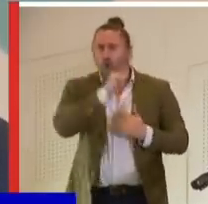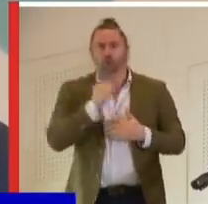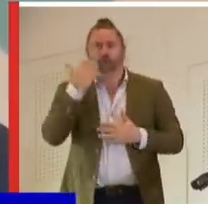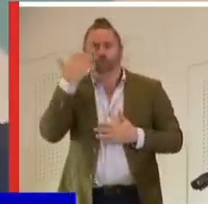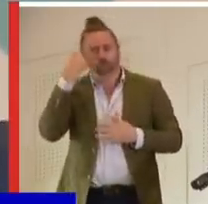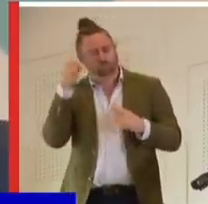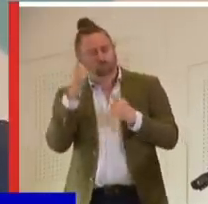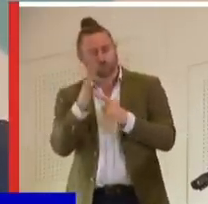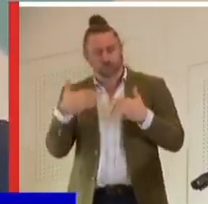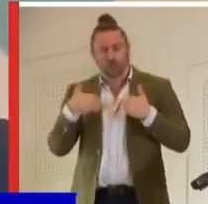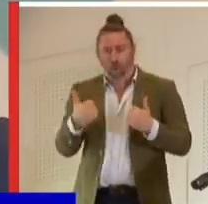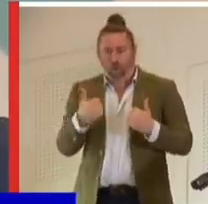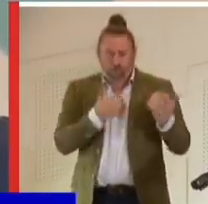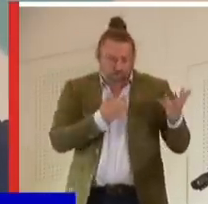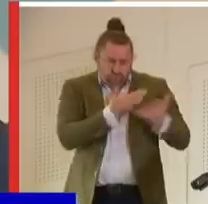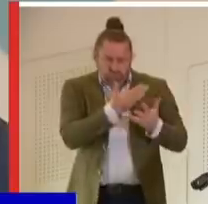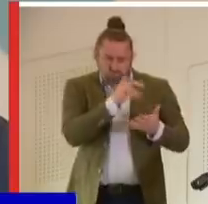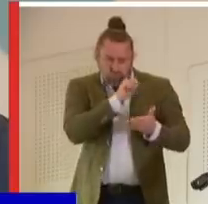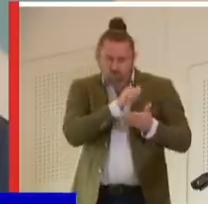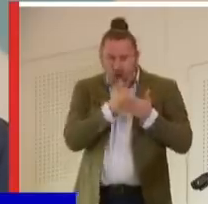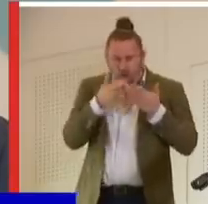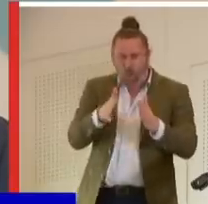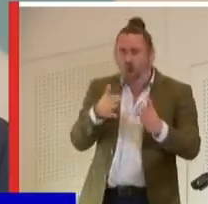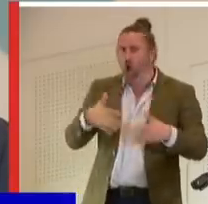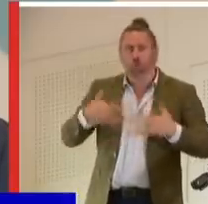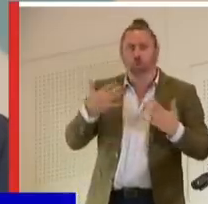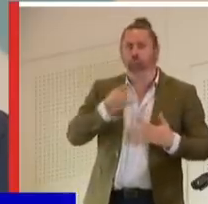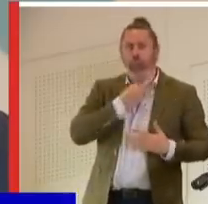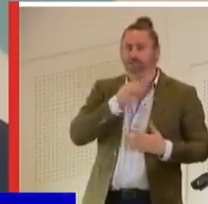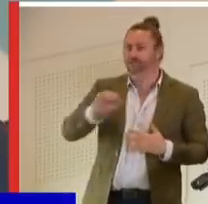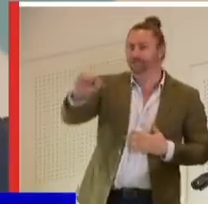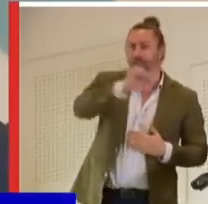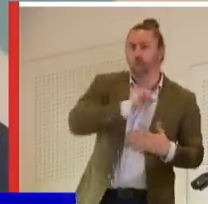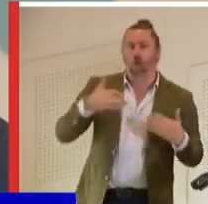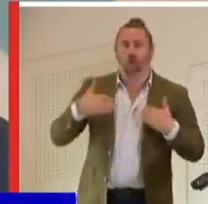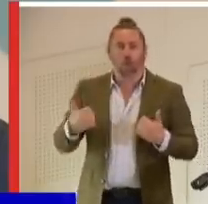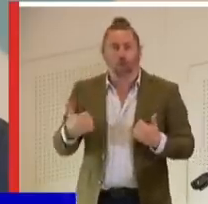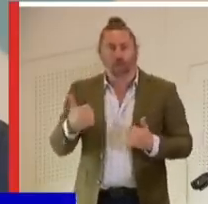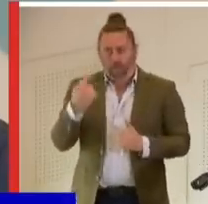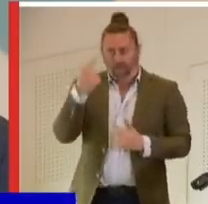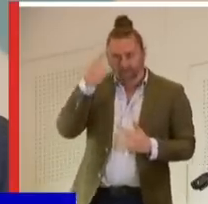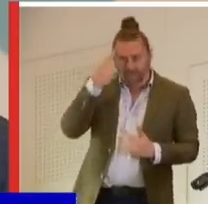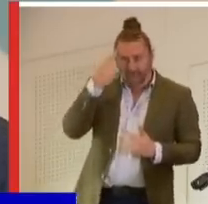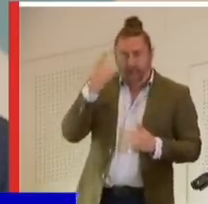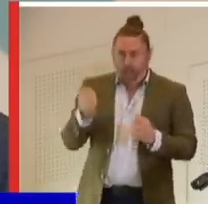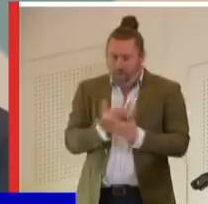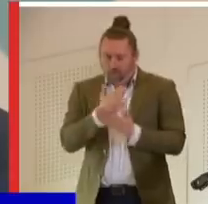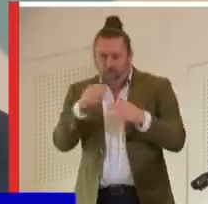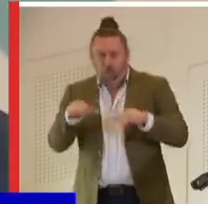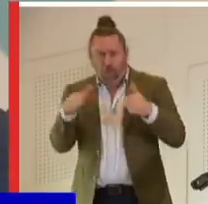by the best health advice, one that puts the safety and health of Queenslanders and our economic interests